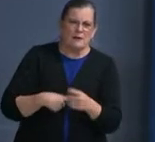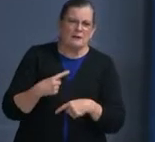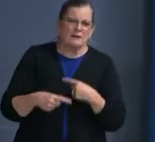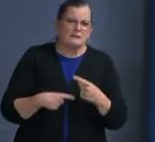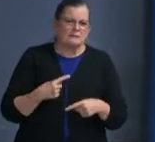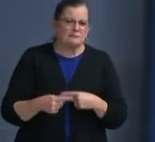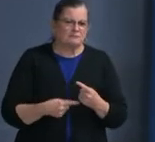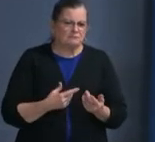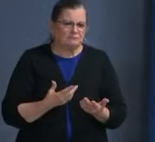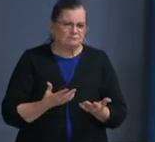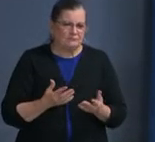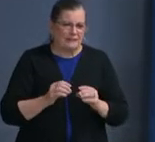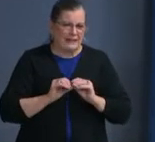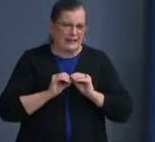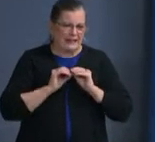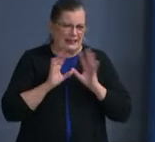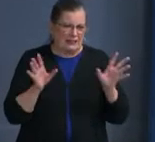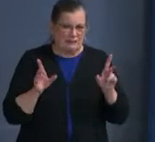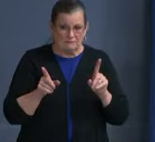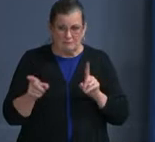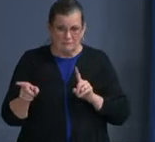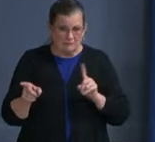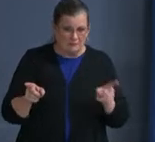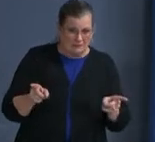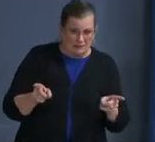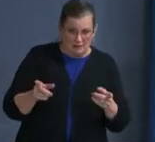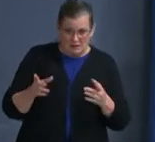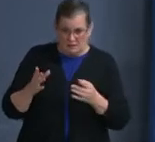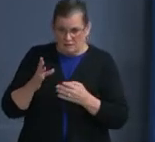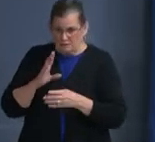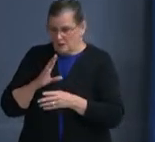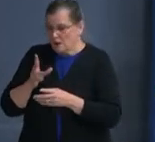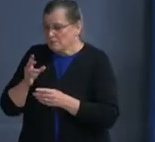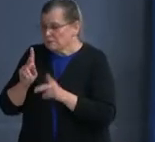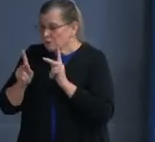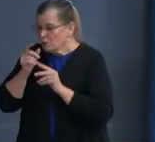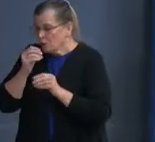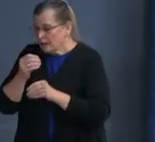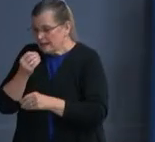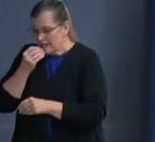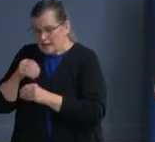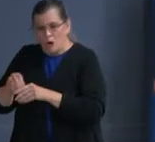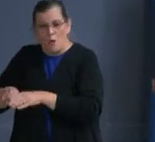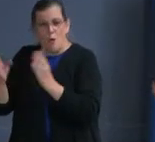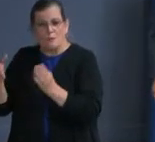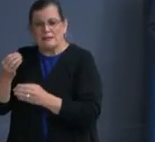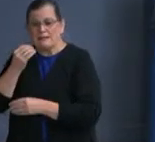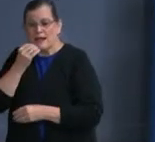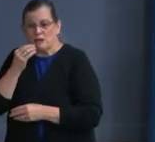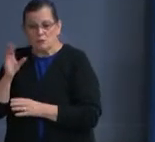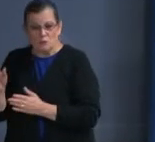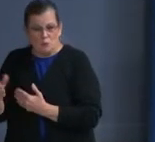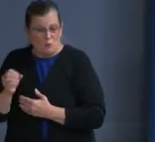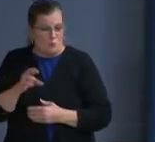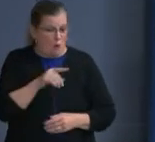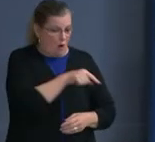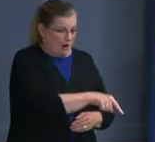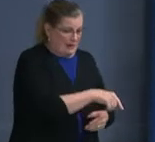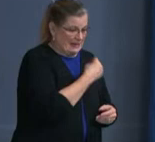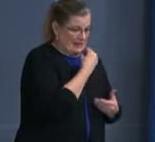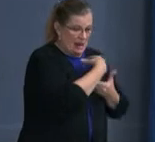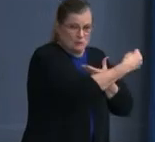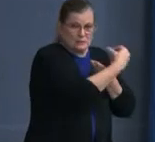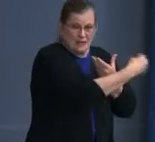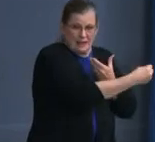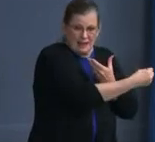of if someone has done indoor dining or outdoor dining, which is a question we get almost weekly, does it really add to the public